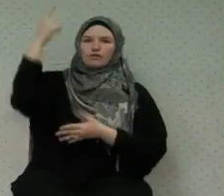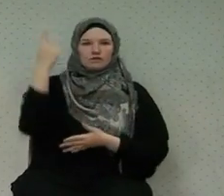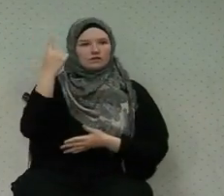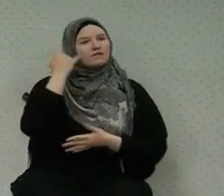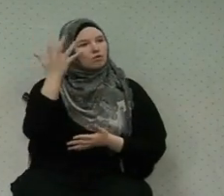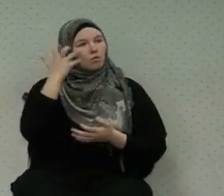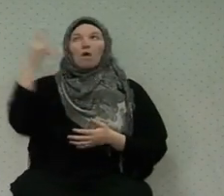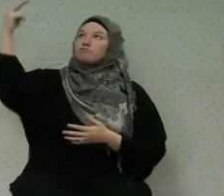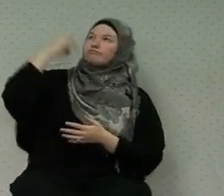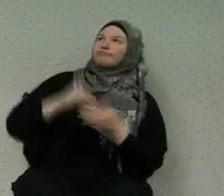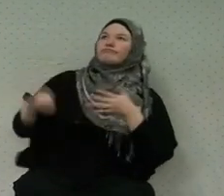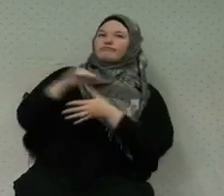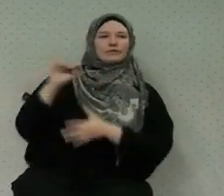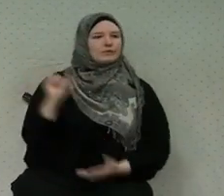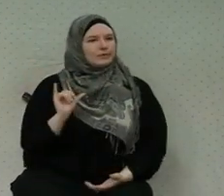first.